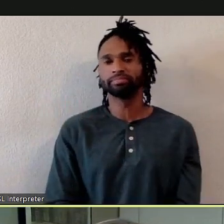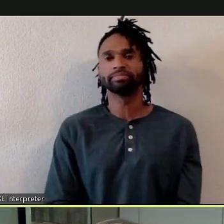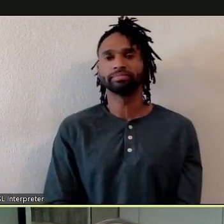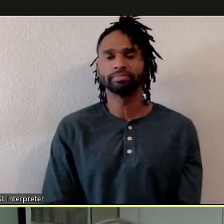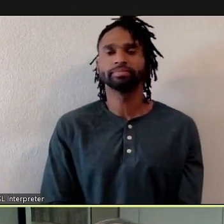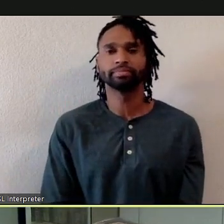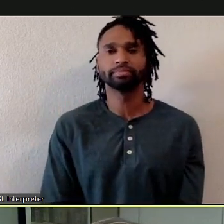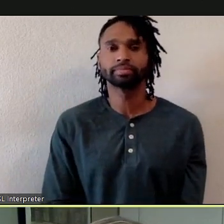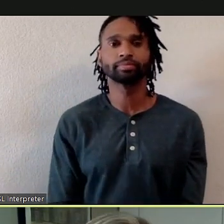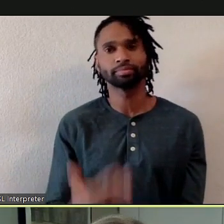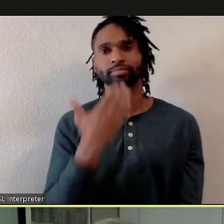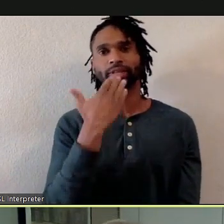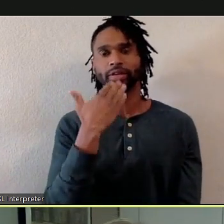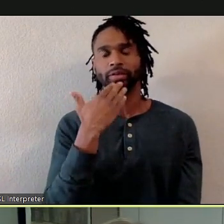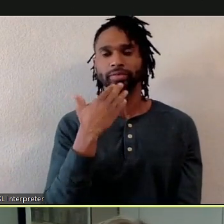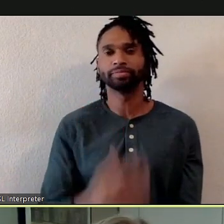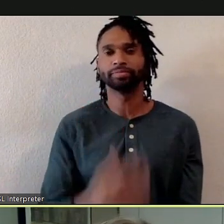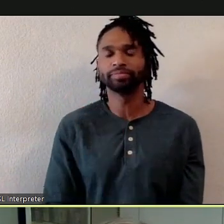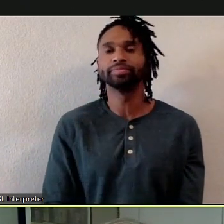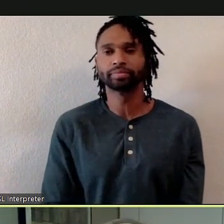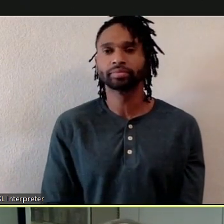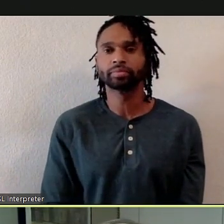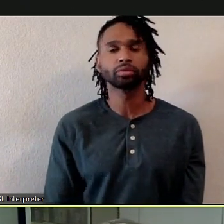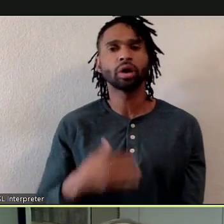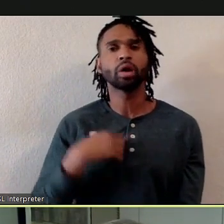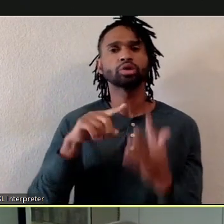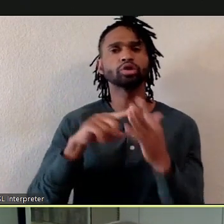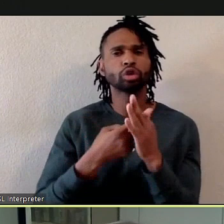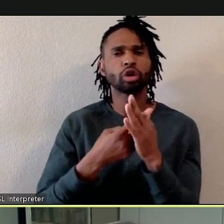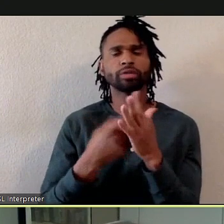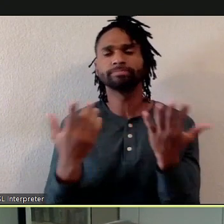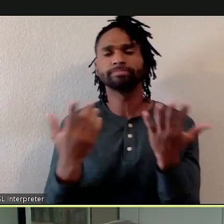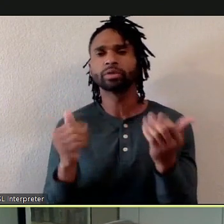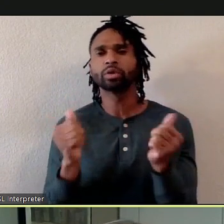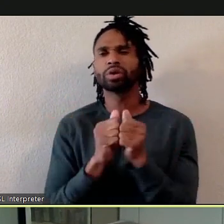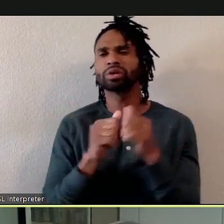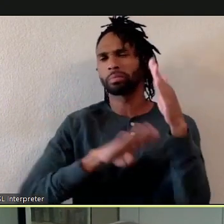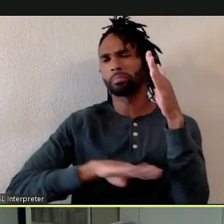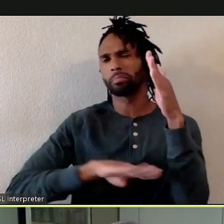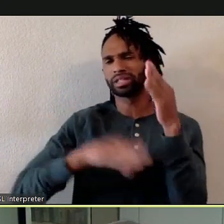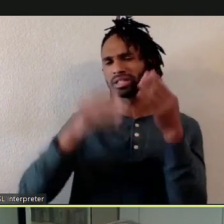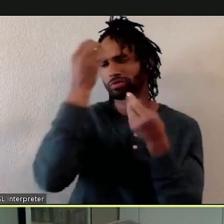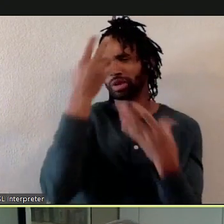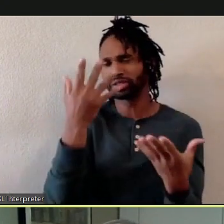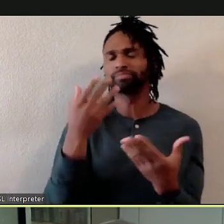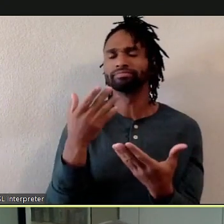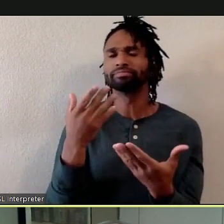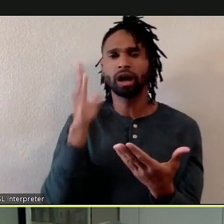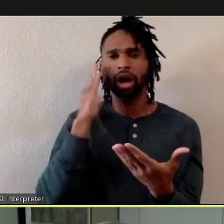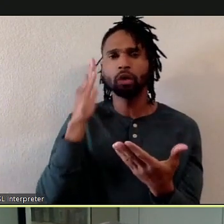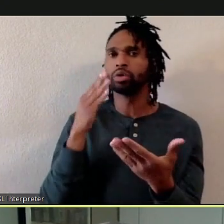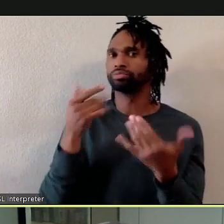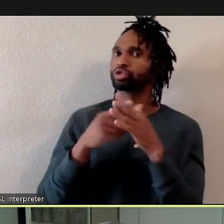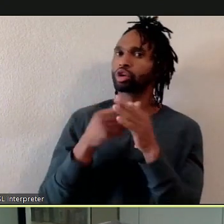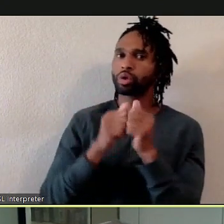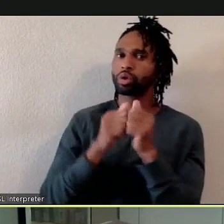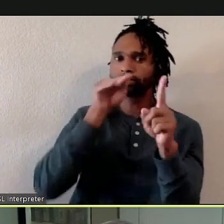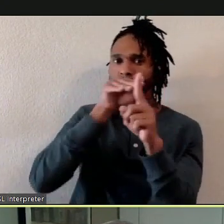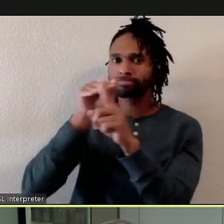Great, thank you, Heidi. So I'd like to start today with some of the basics. I'd like to start with some reminders about this